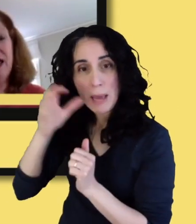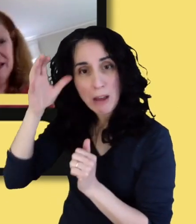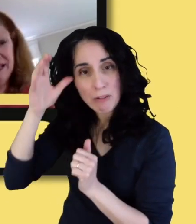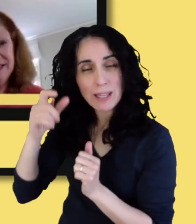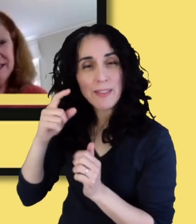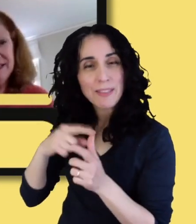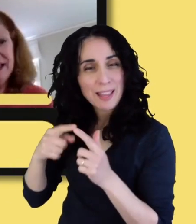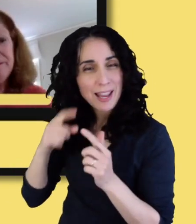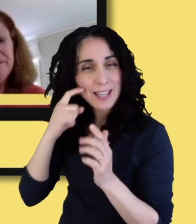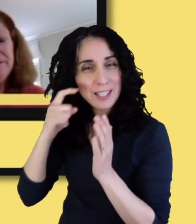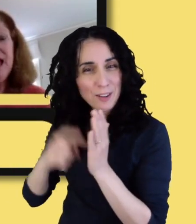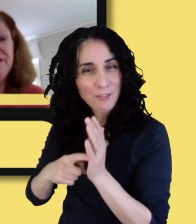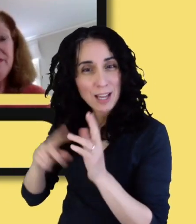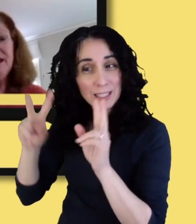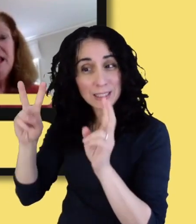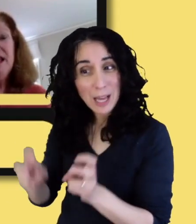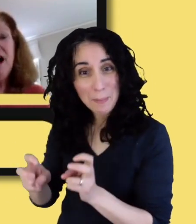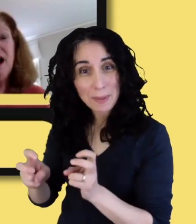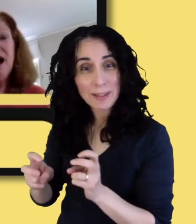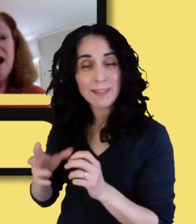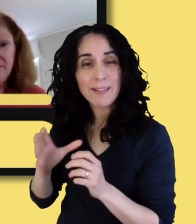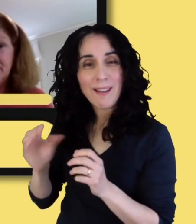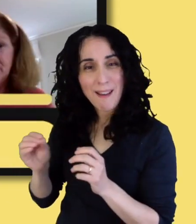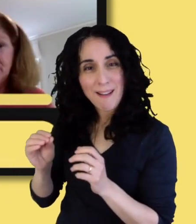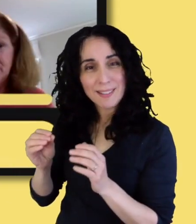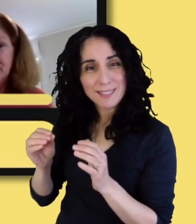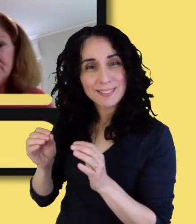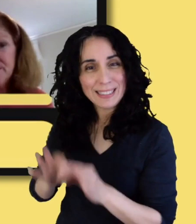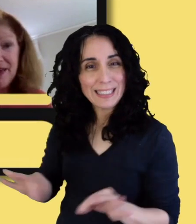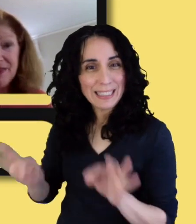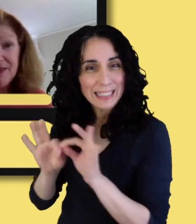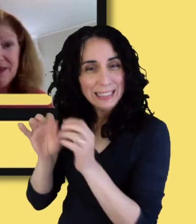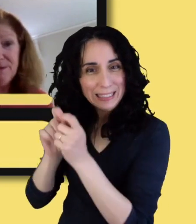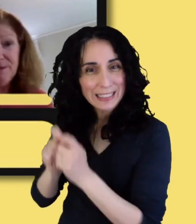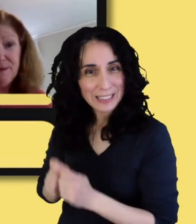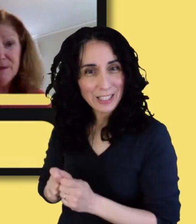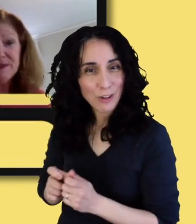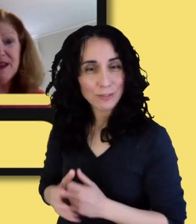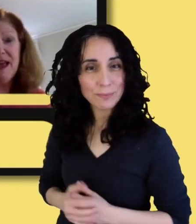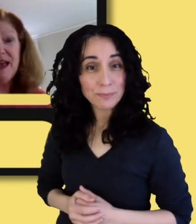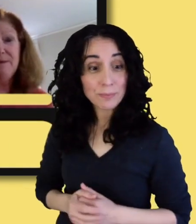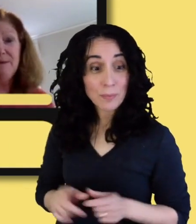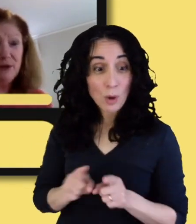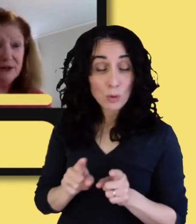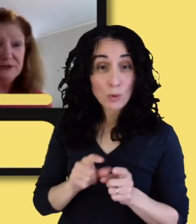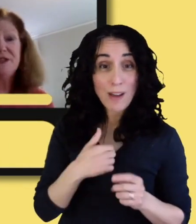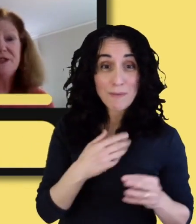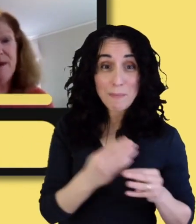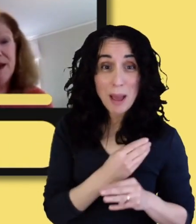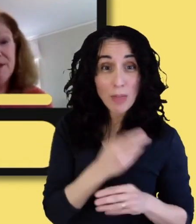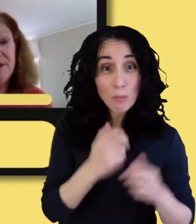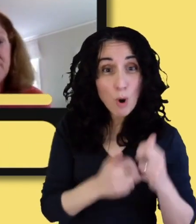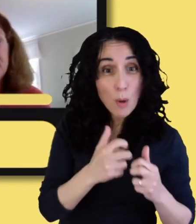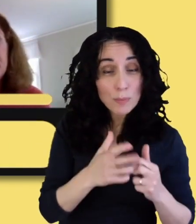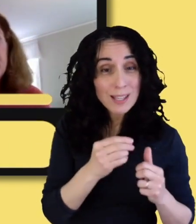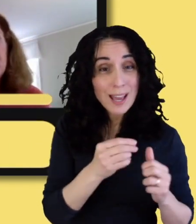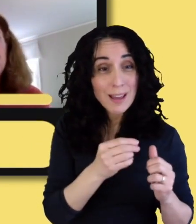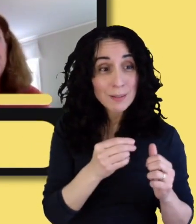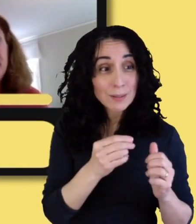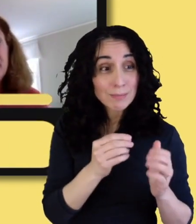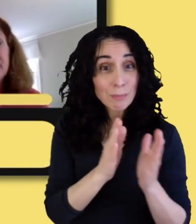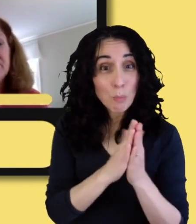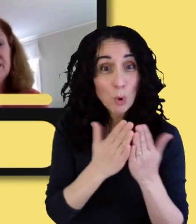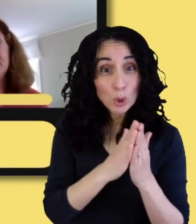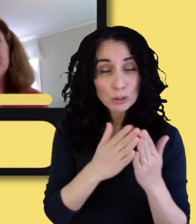key detail. And that there's math problems and books, literacy connections to the math problems.